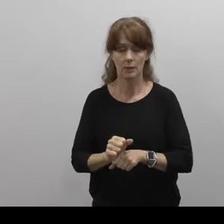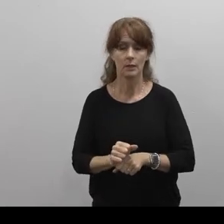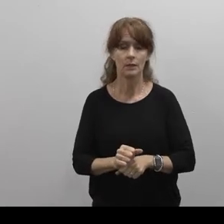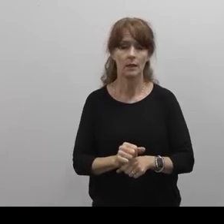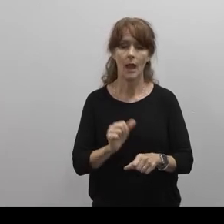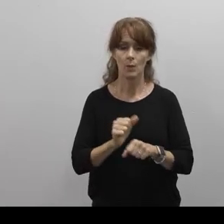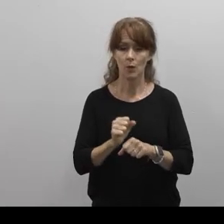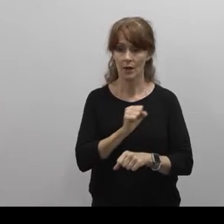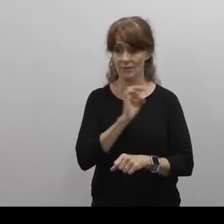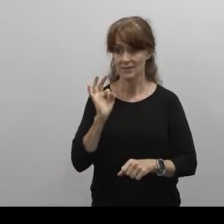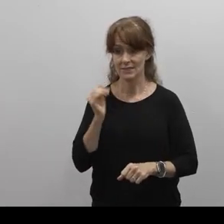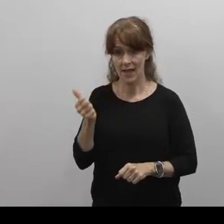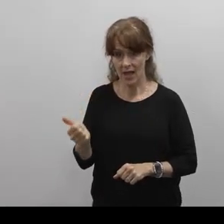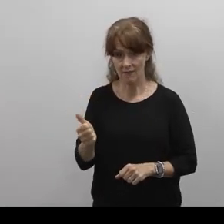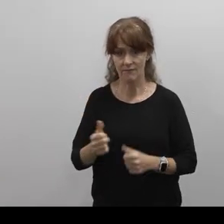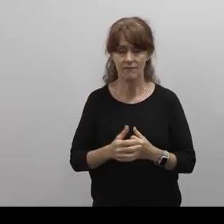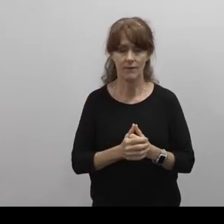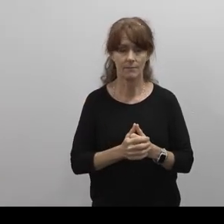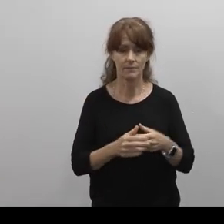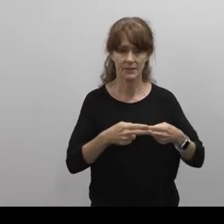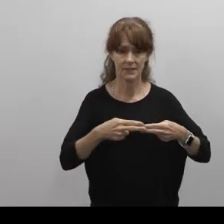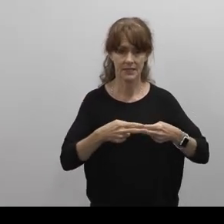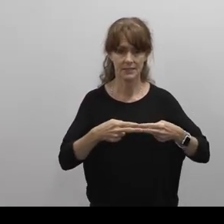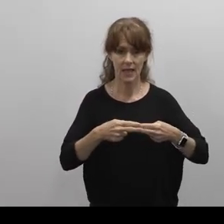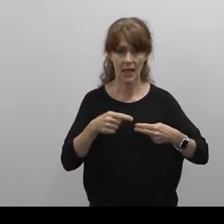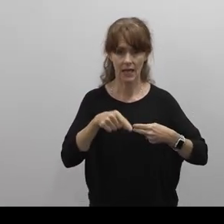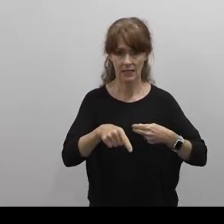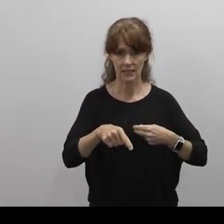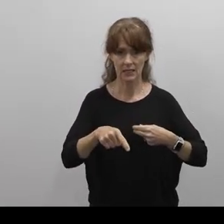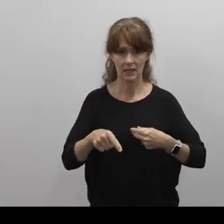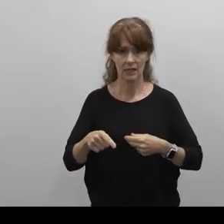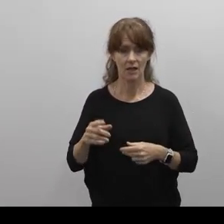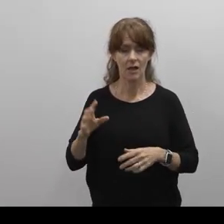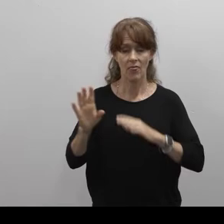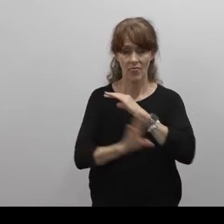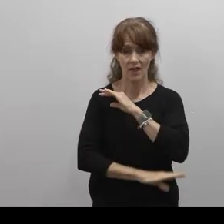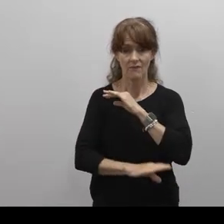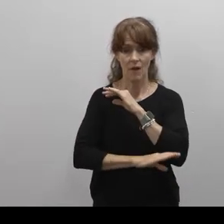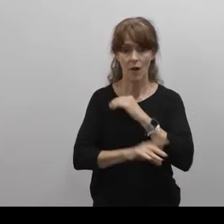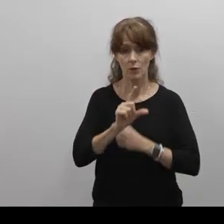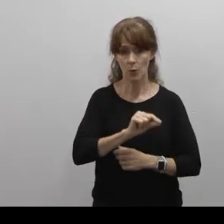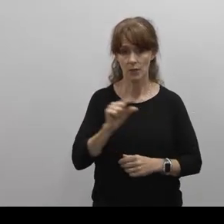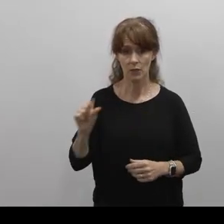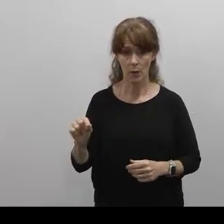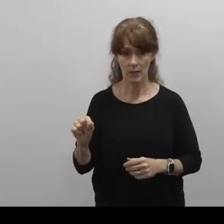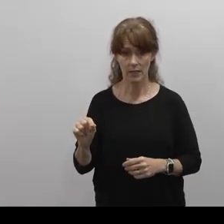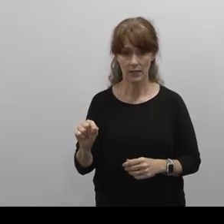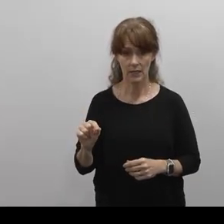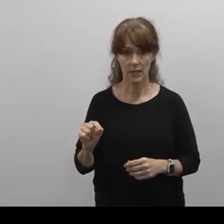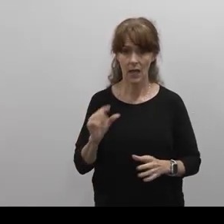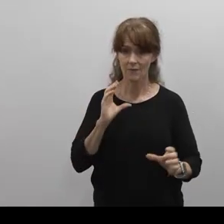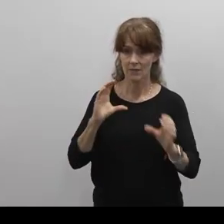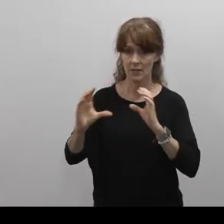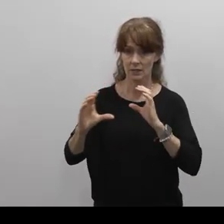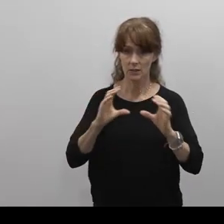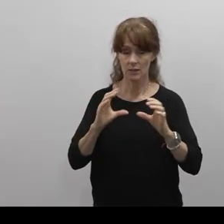the staff. And so you'll see in this slide pointing to the fall of 2020, where we started to have this conversation about student outcomes and